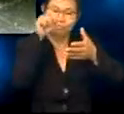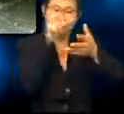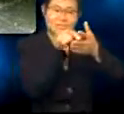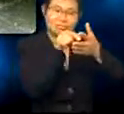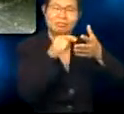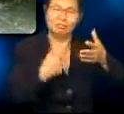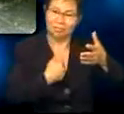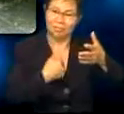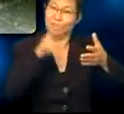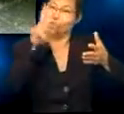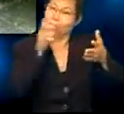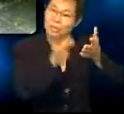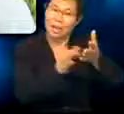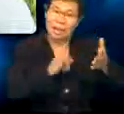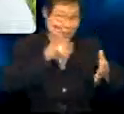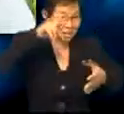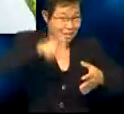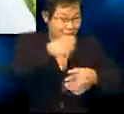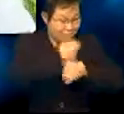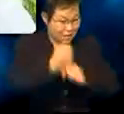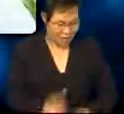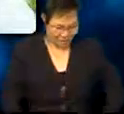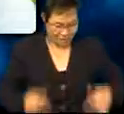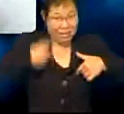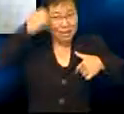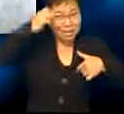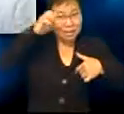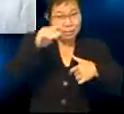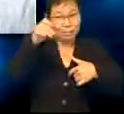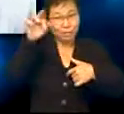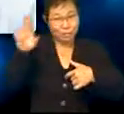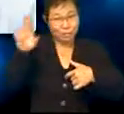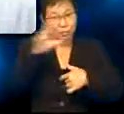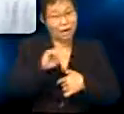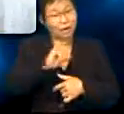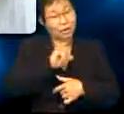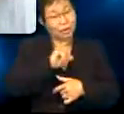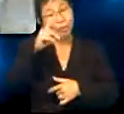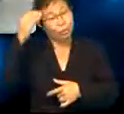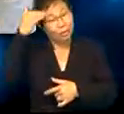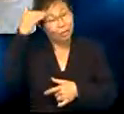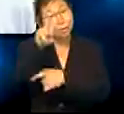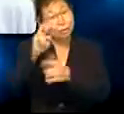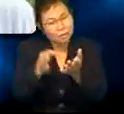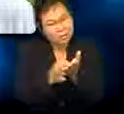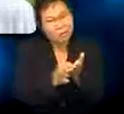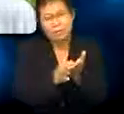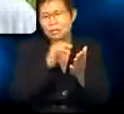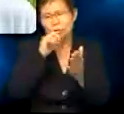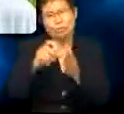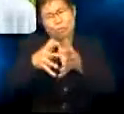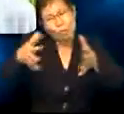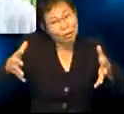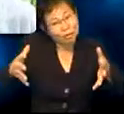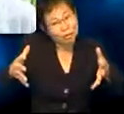too. I too need to make a living in Chipmunso, and I do think that 20 cents is